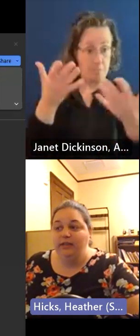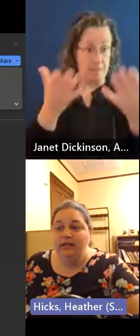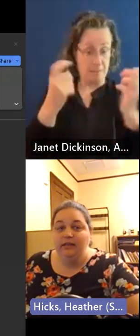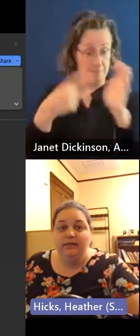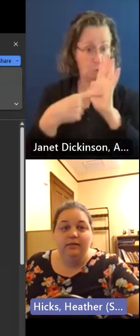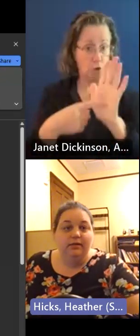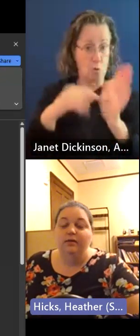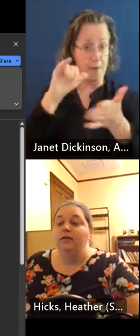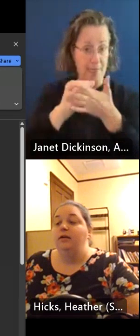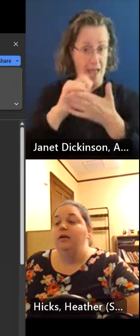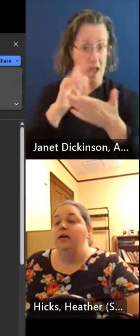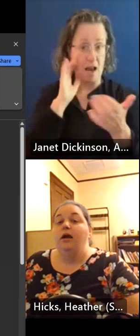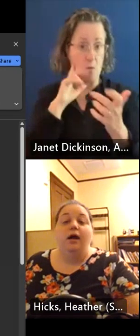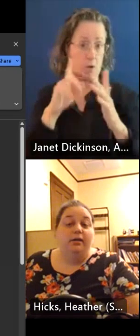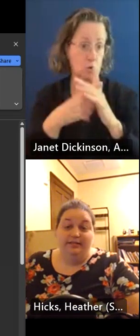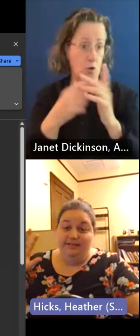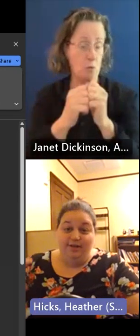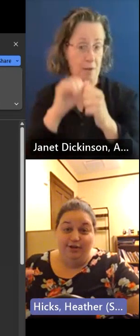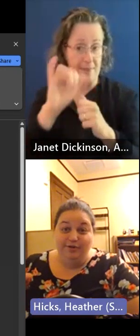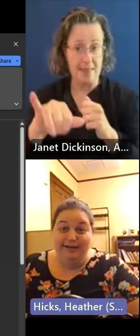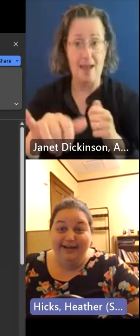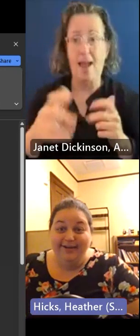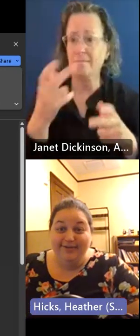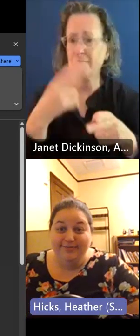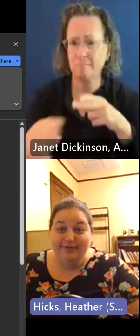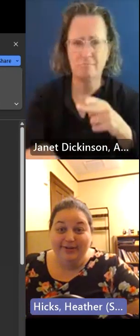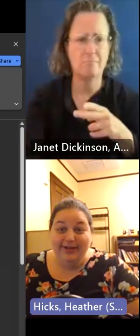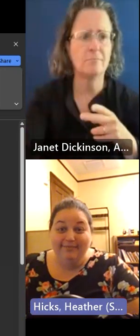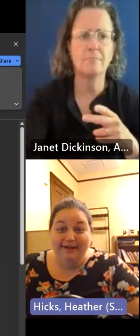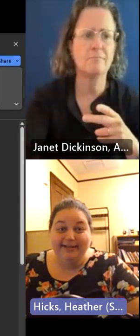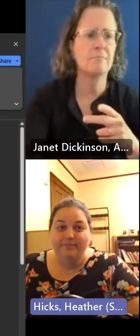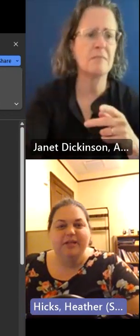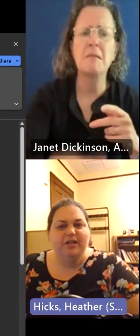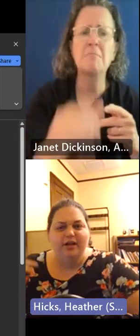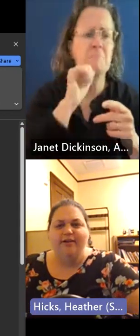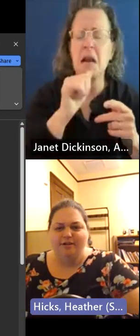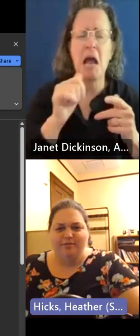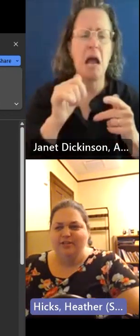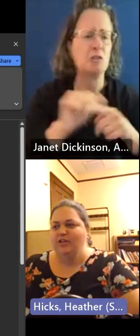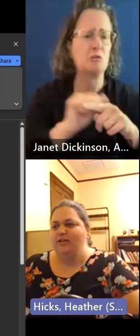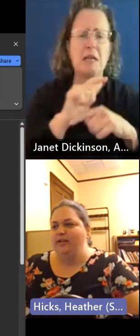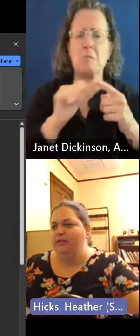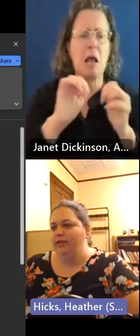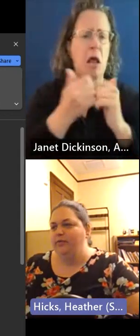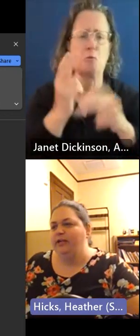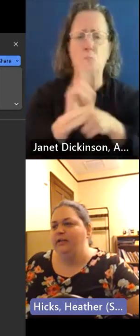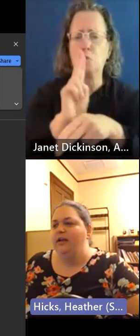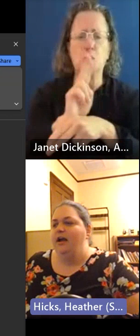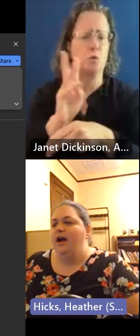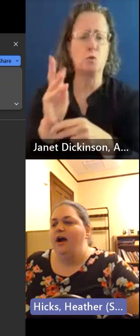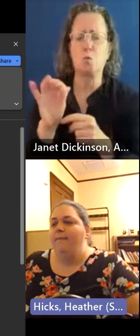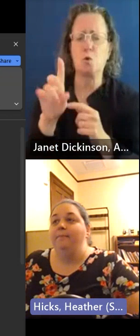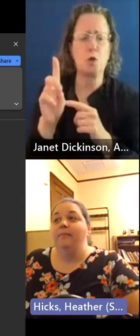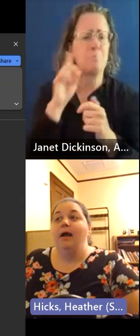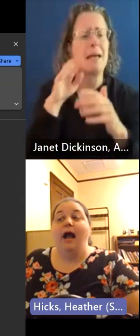really quickly. This is not a training on how to use Word accessibility checker. I just want to start here really quick.